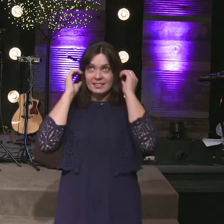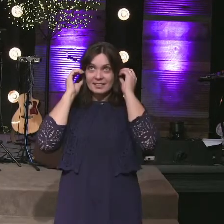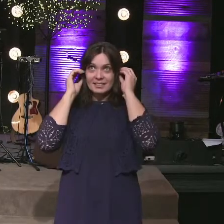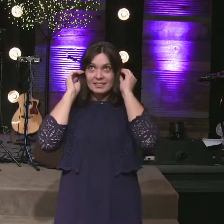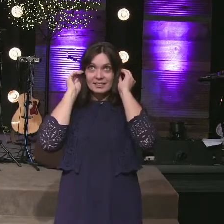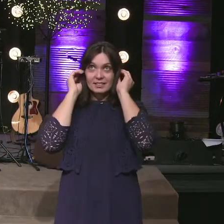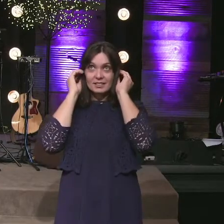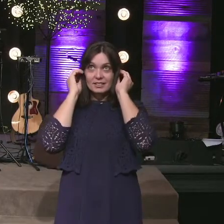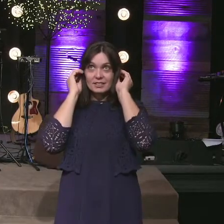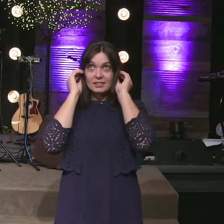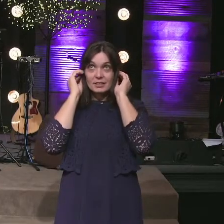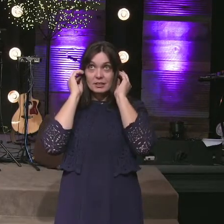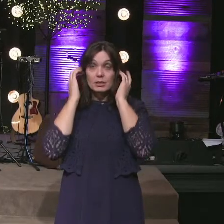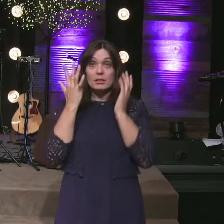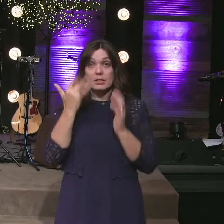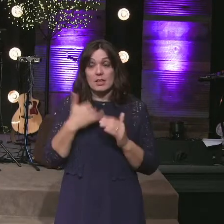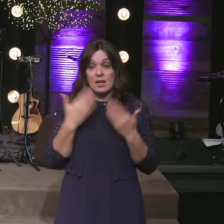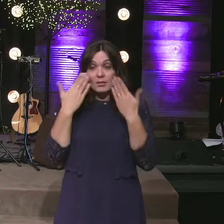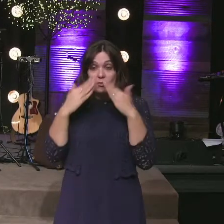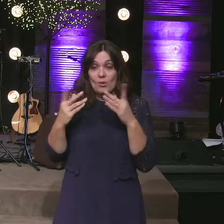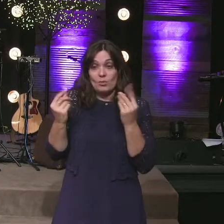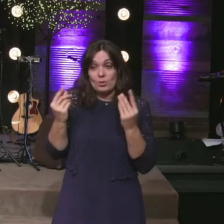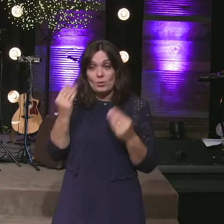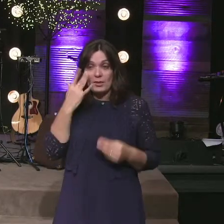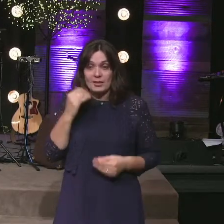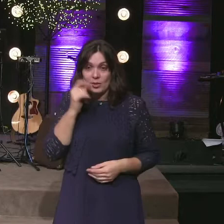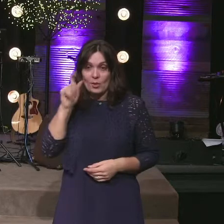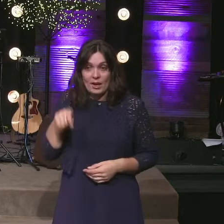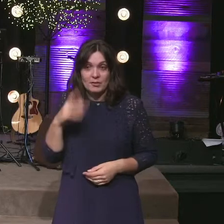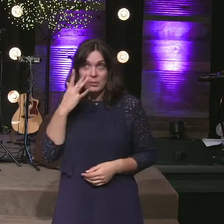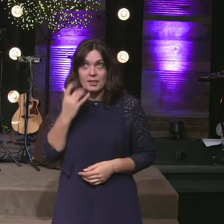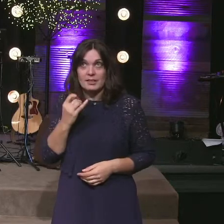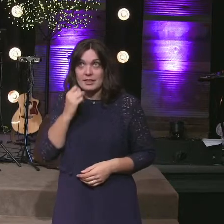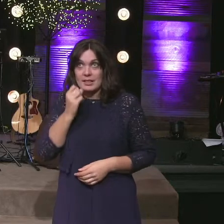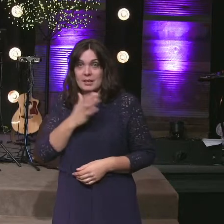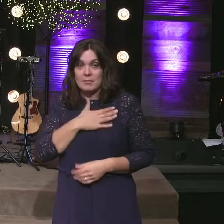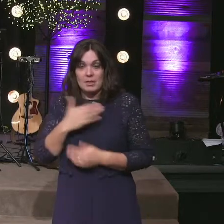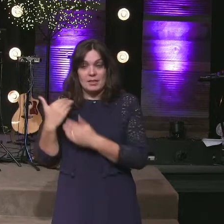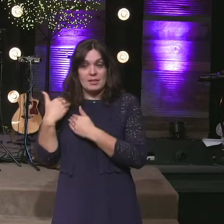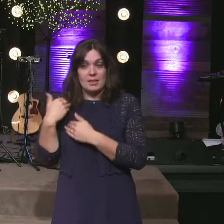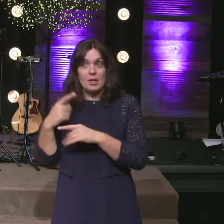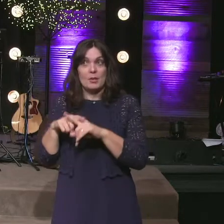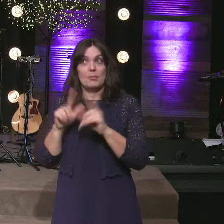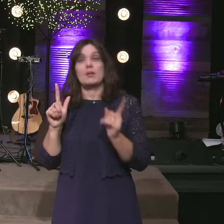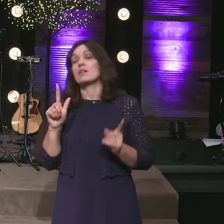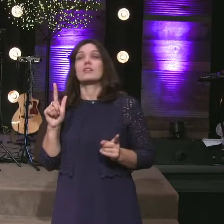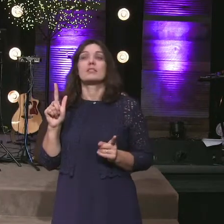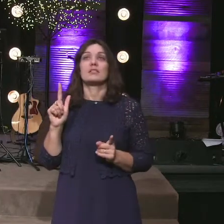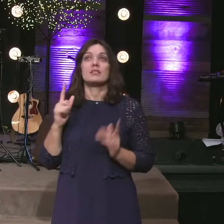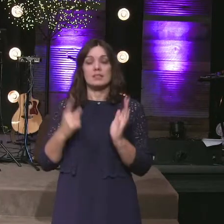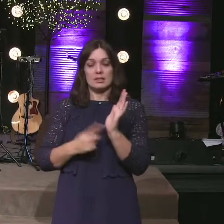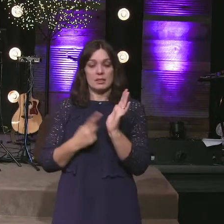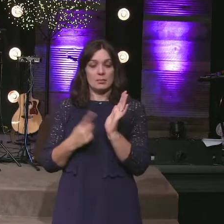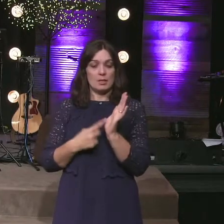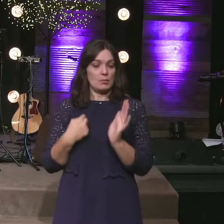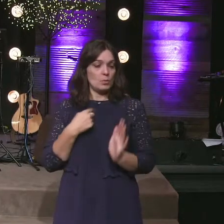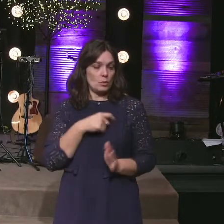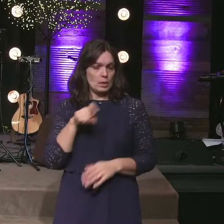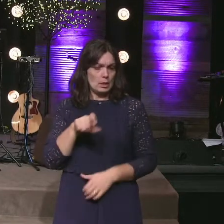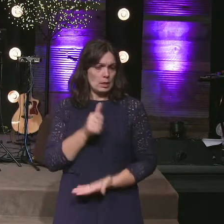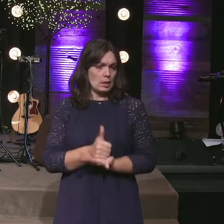Because I don't know how, because I don't have to, because that's not my job. But you know what? Sometimes we need help, don't